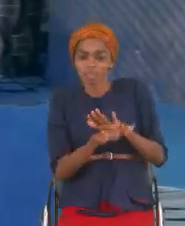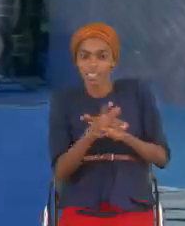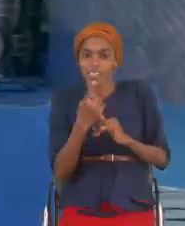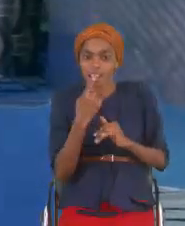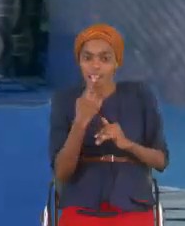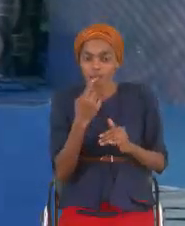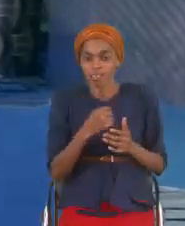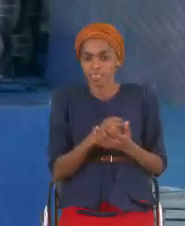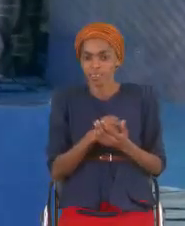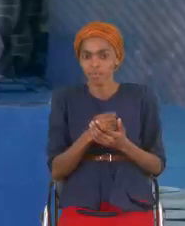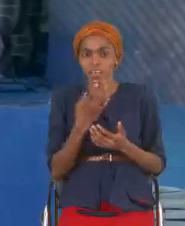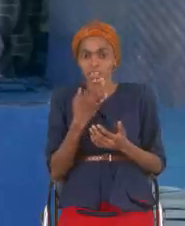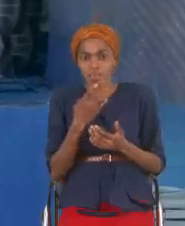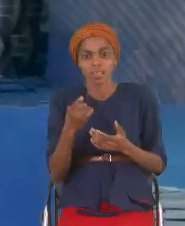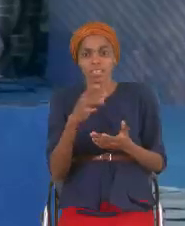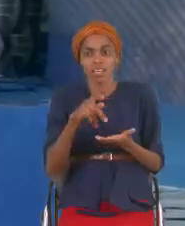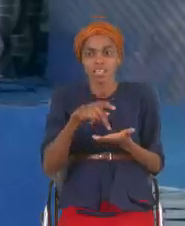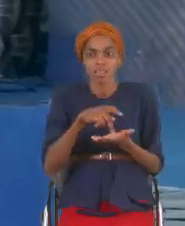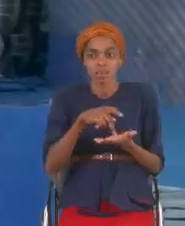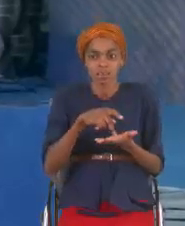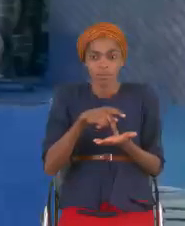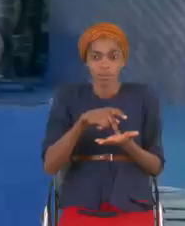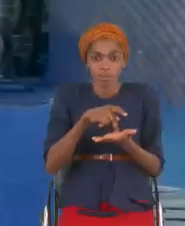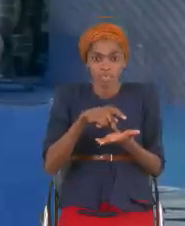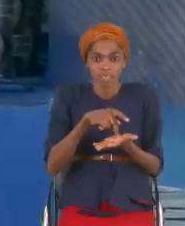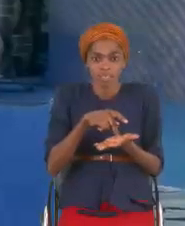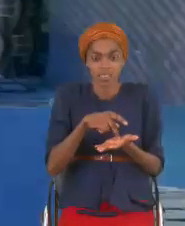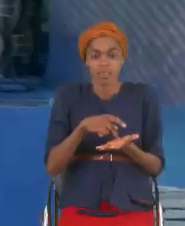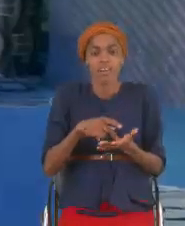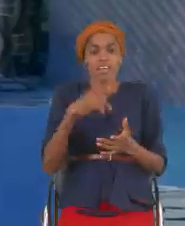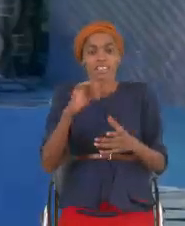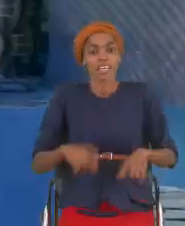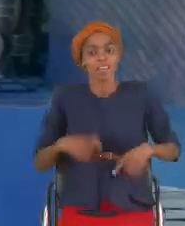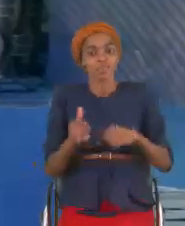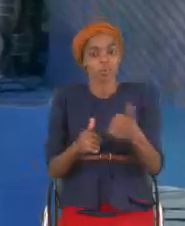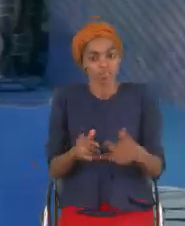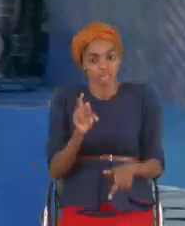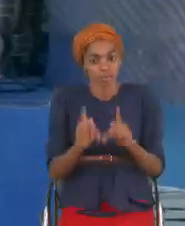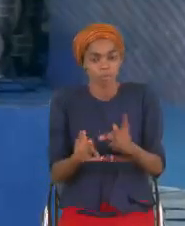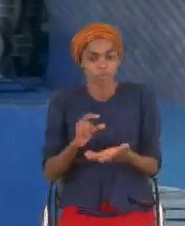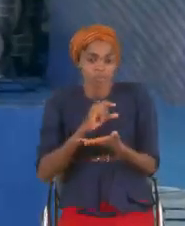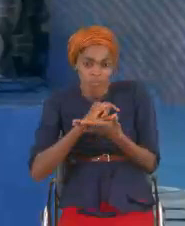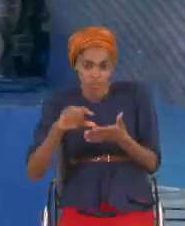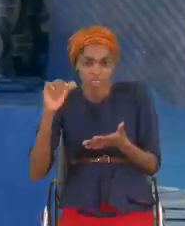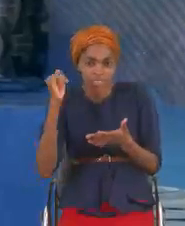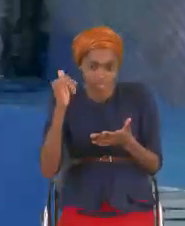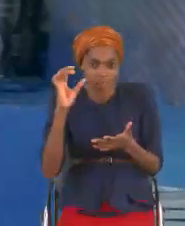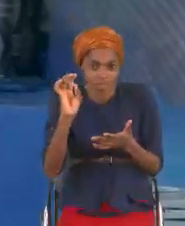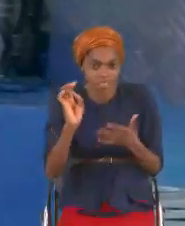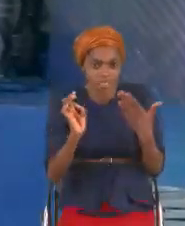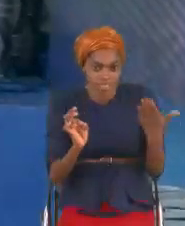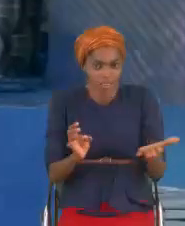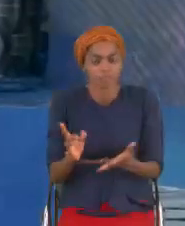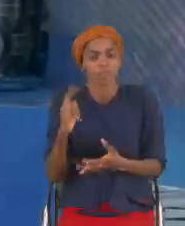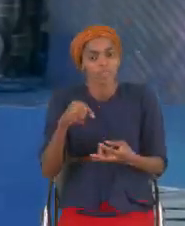tongue poisons the lives of other people. Look at verse 17 there. Verse 17, the way